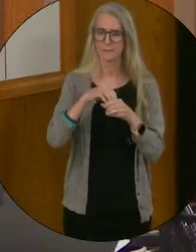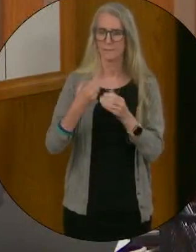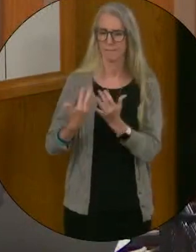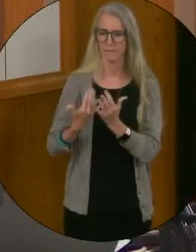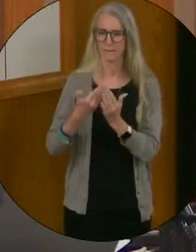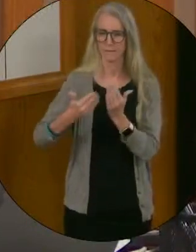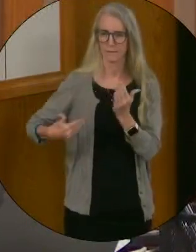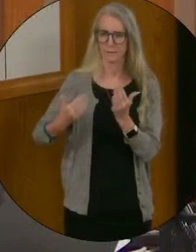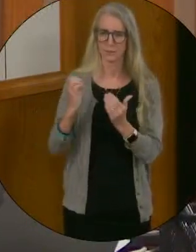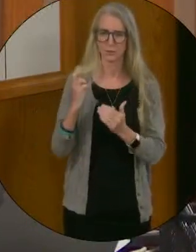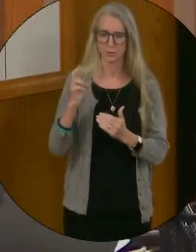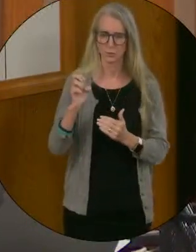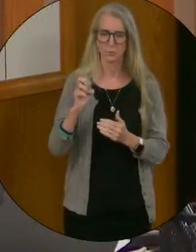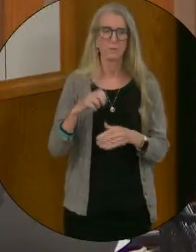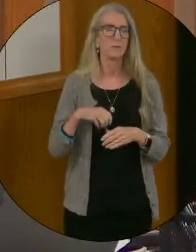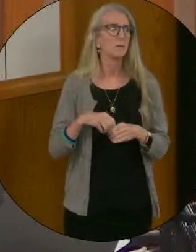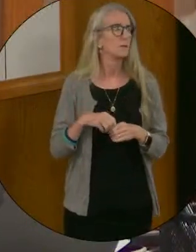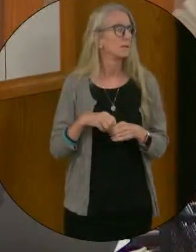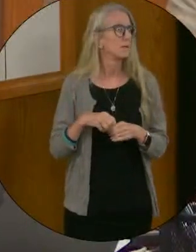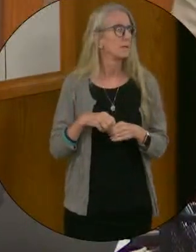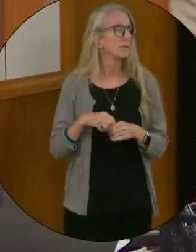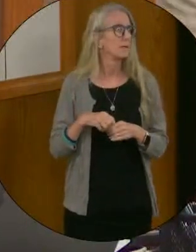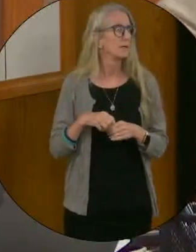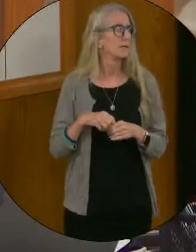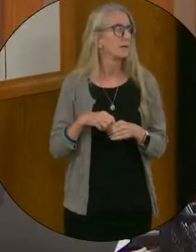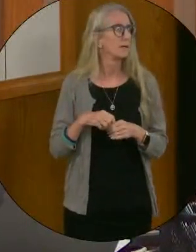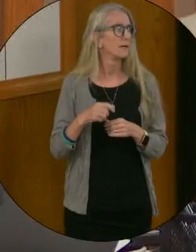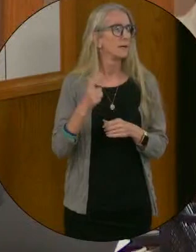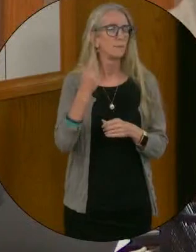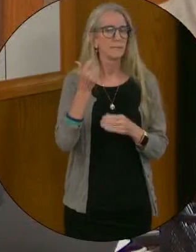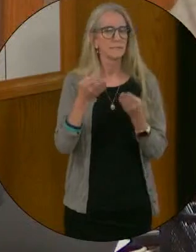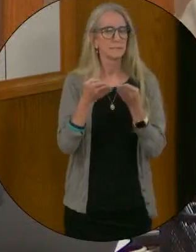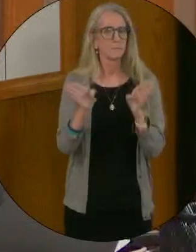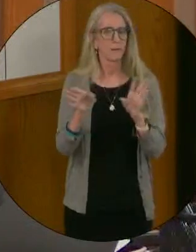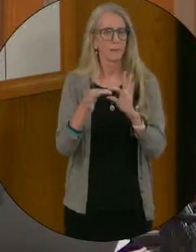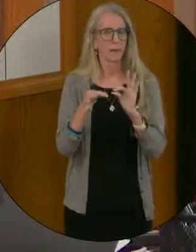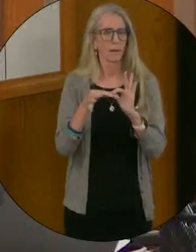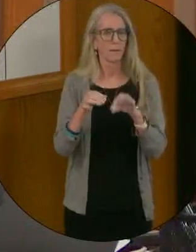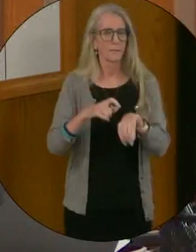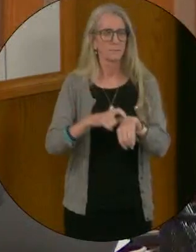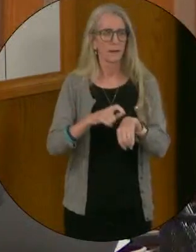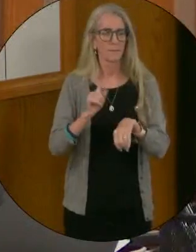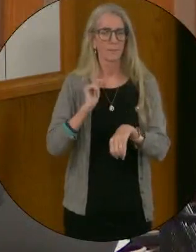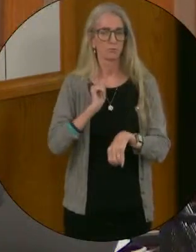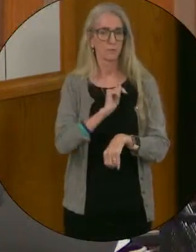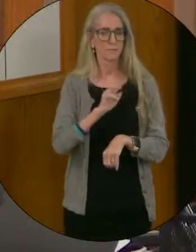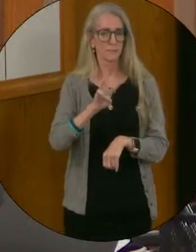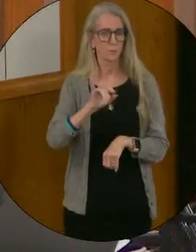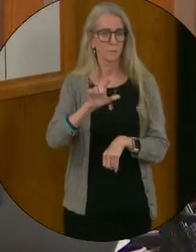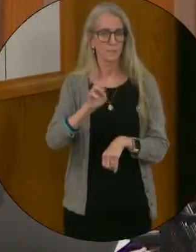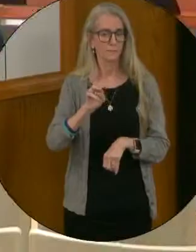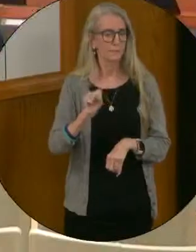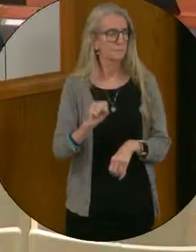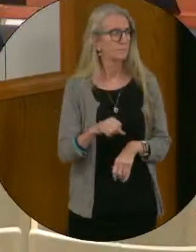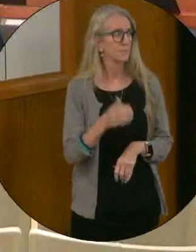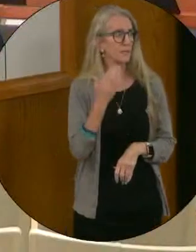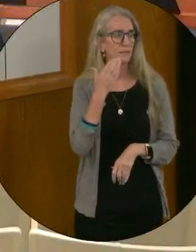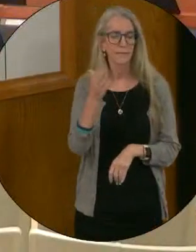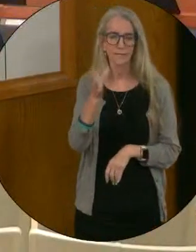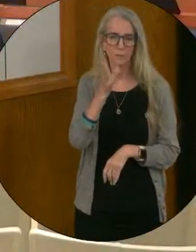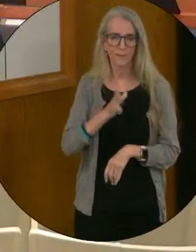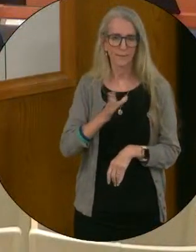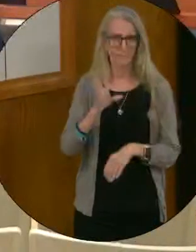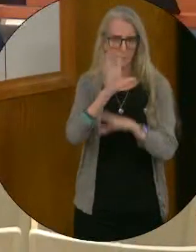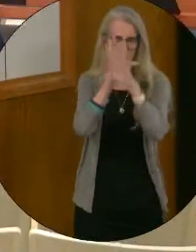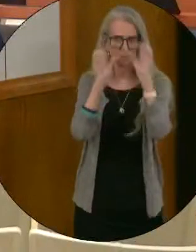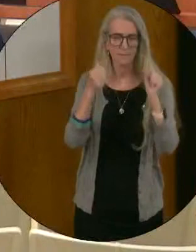typically don't do this, but because this is the public comment period. But Trustee Williams. Thank you, Madam President.